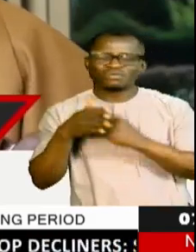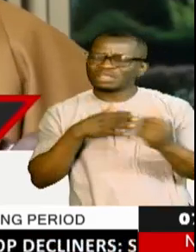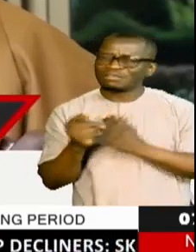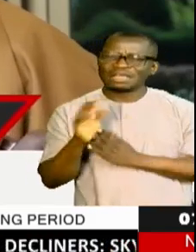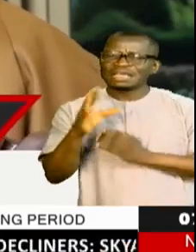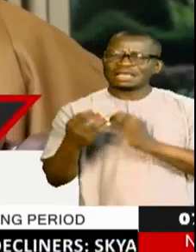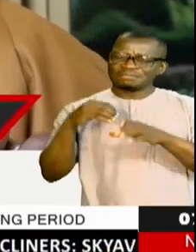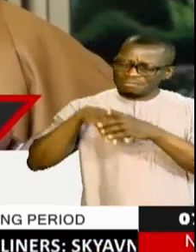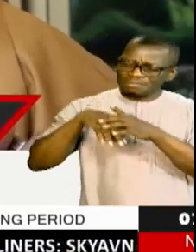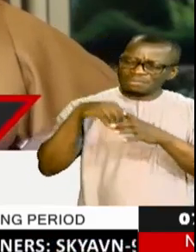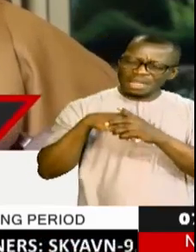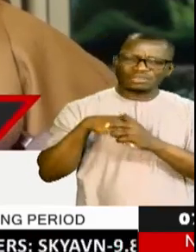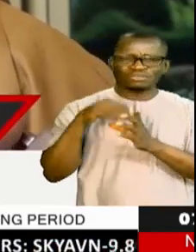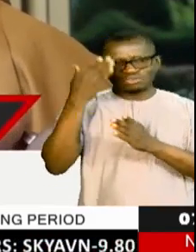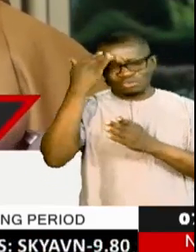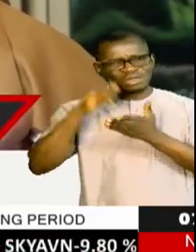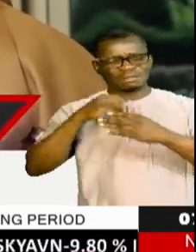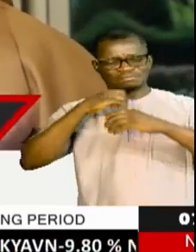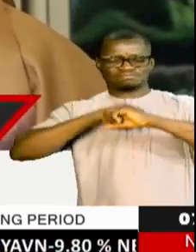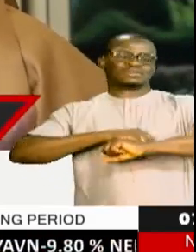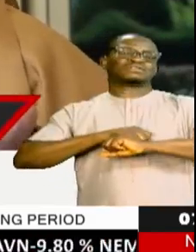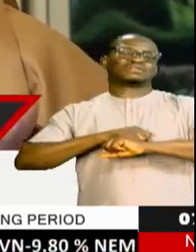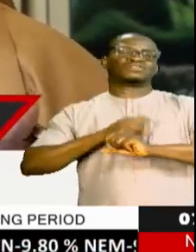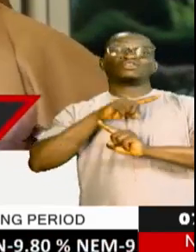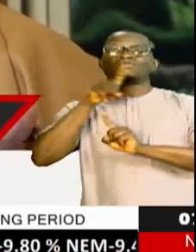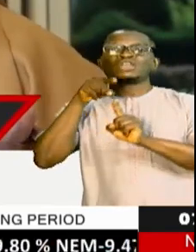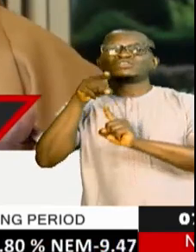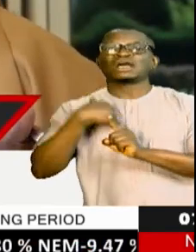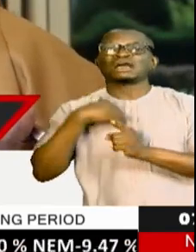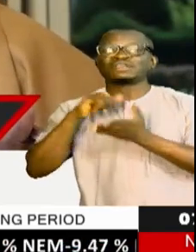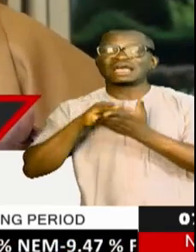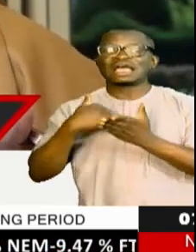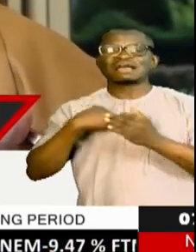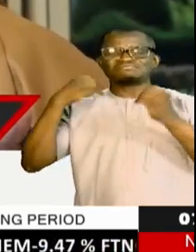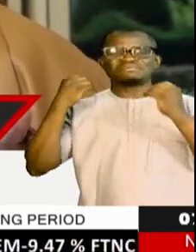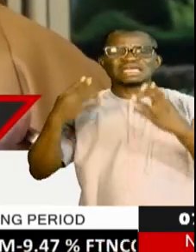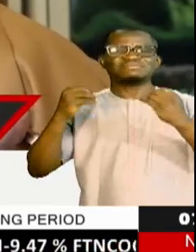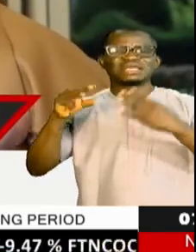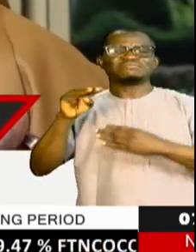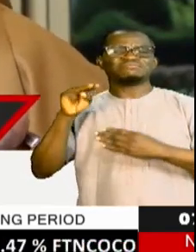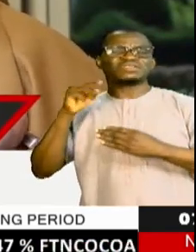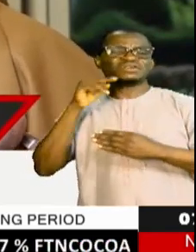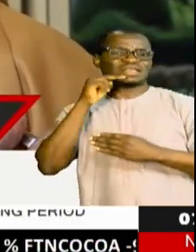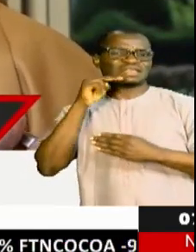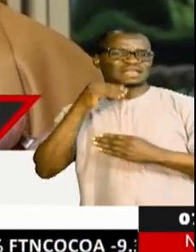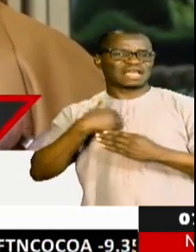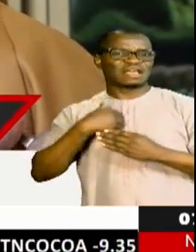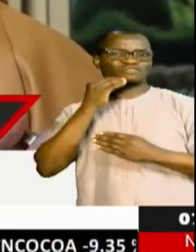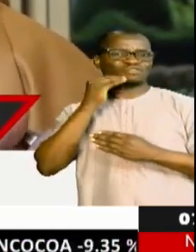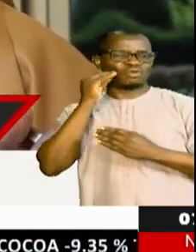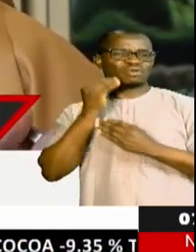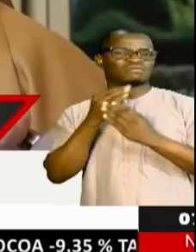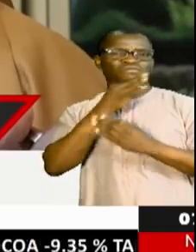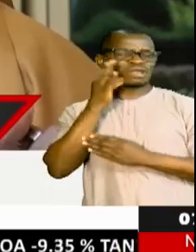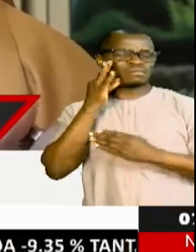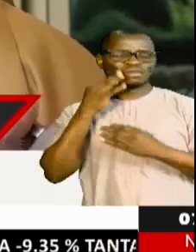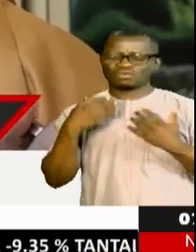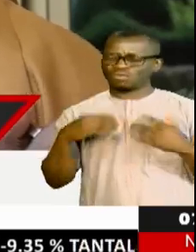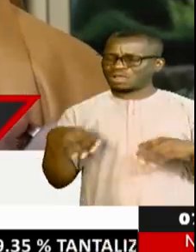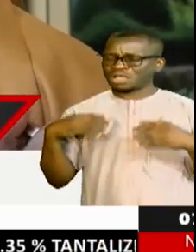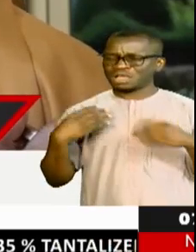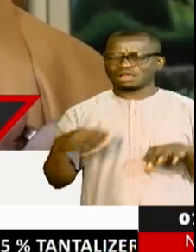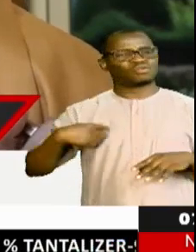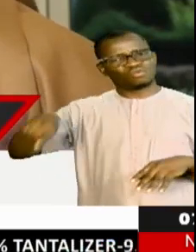is secure. So when you encourage that and you are having millions of Nigerians having that, I think we're contributing to sustainable food